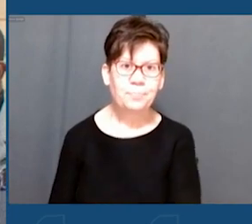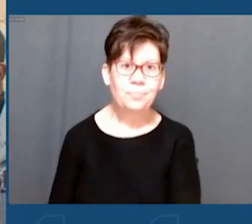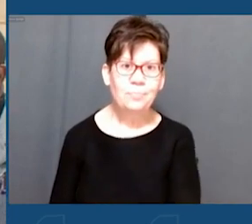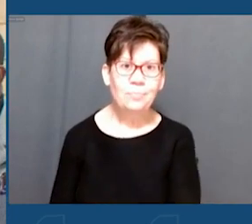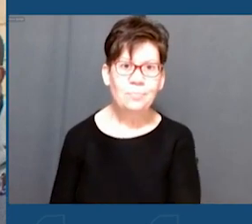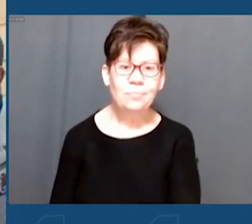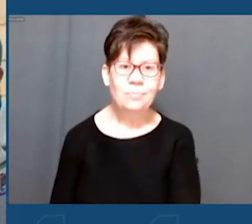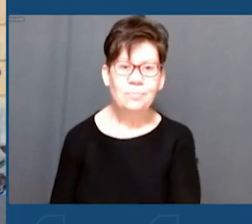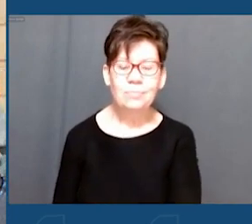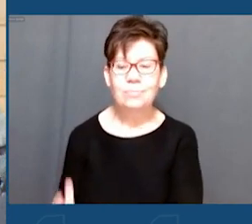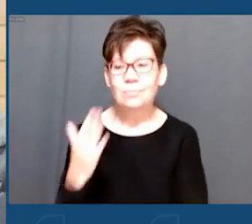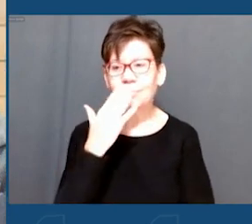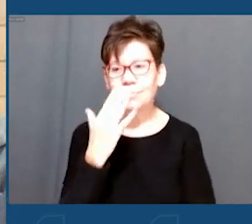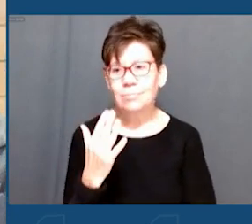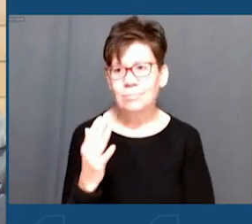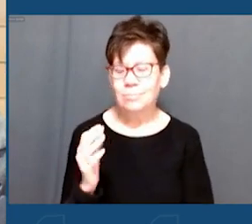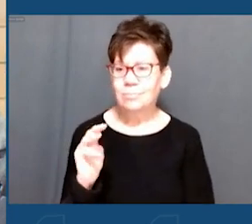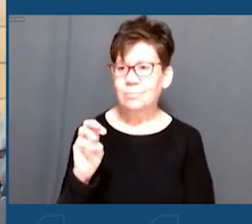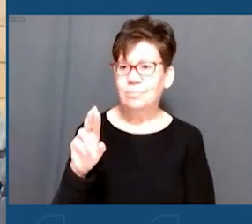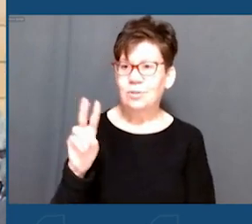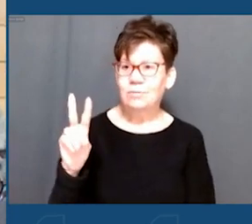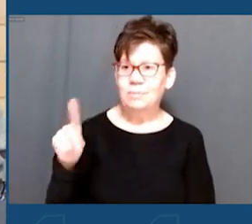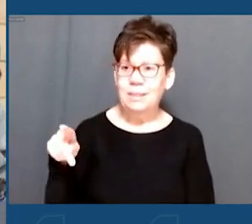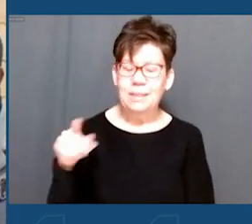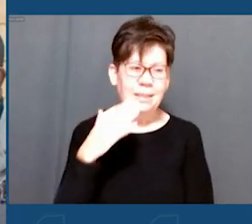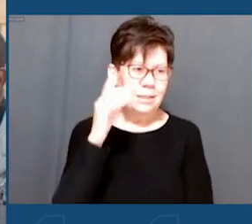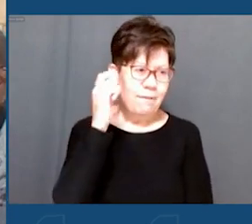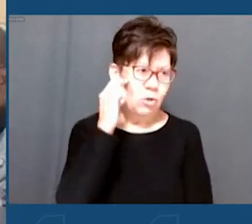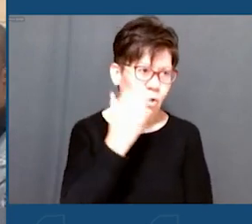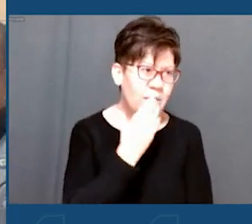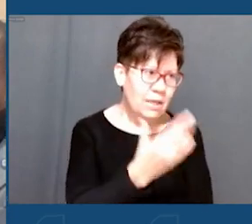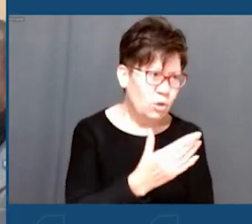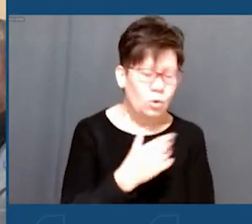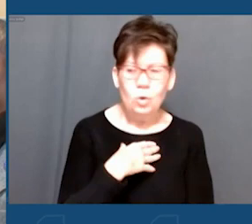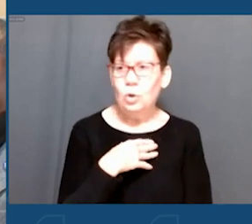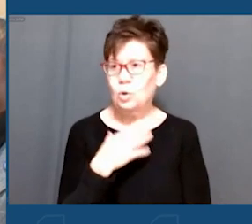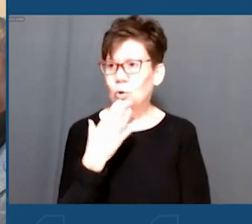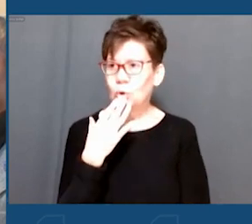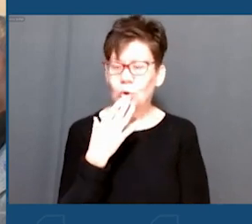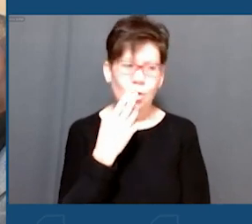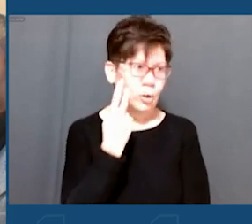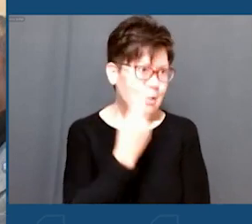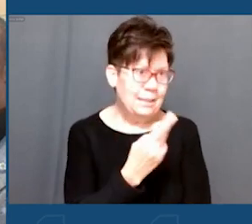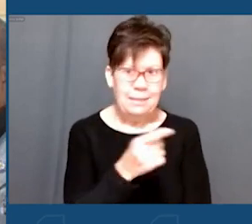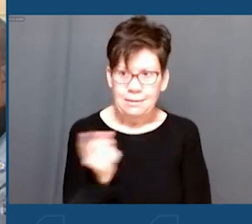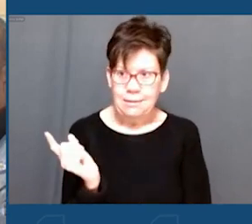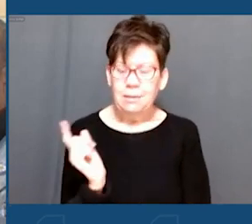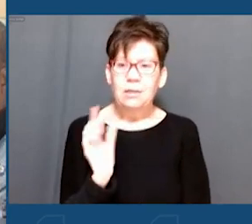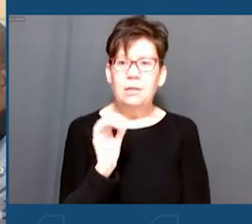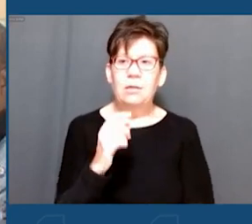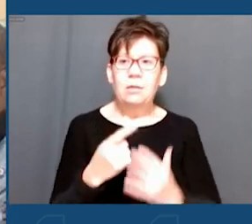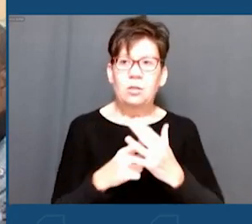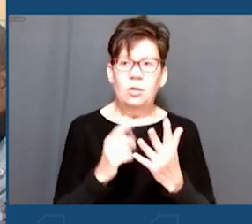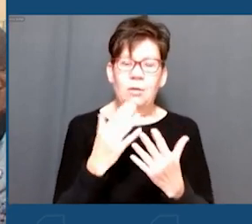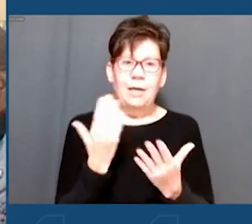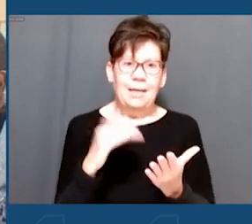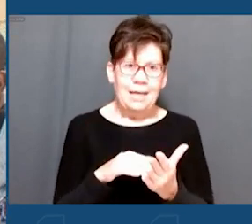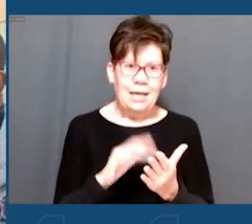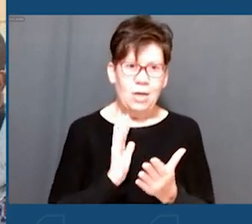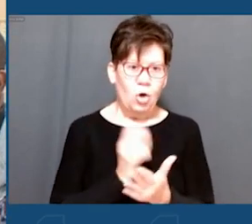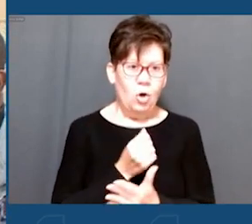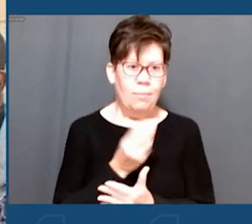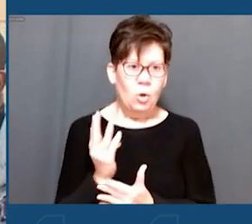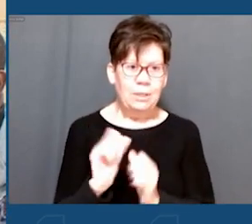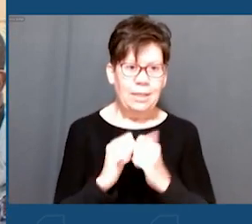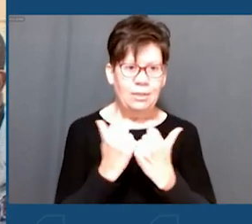Thank you, Mr. BP. Thank you, Governor. Thanks for being here. It's wonderful to see you. And I also just want to start by thanking our multi-agency team.